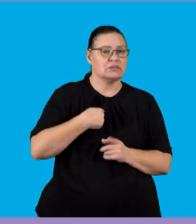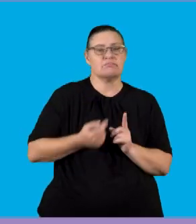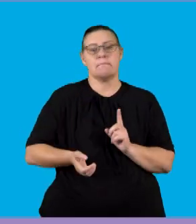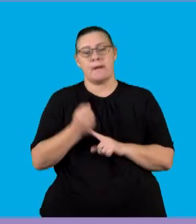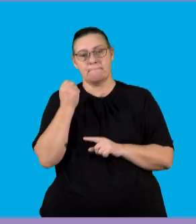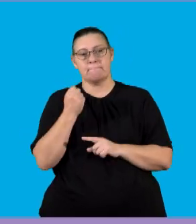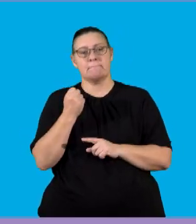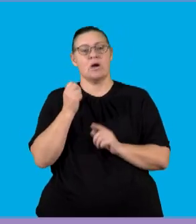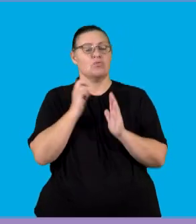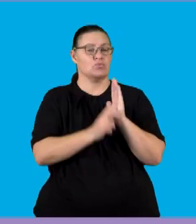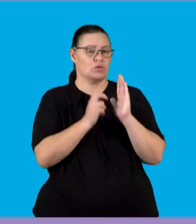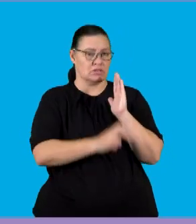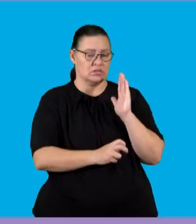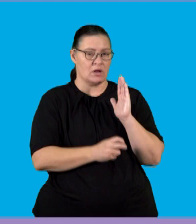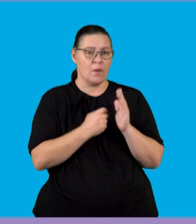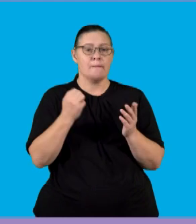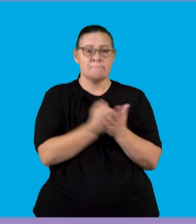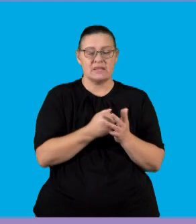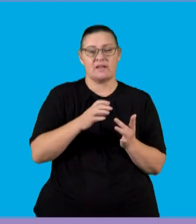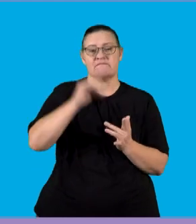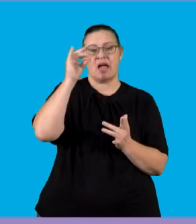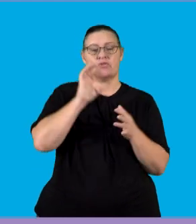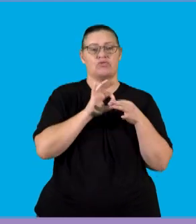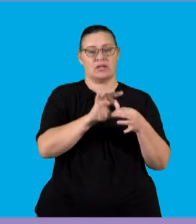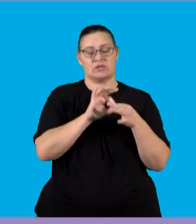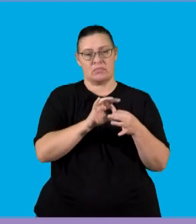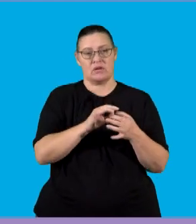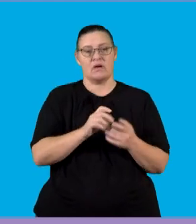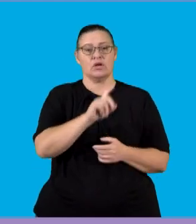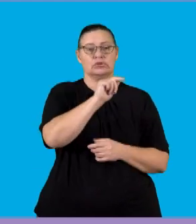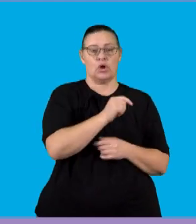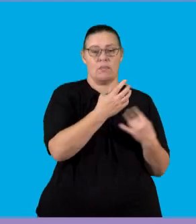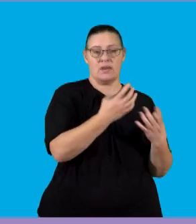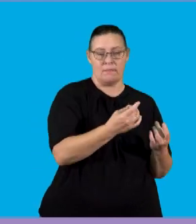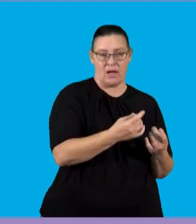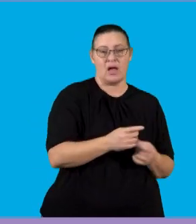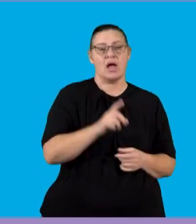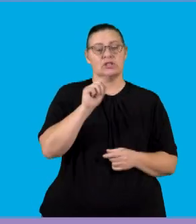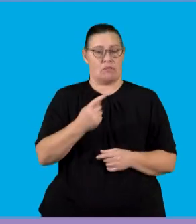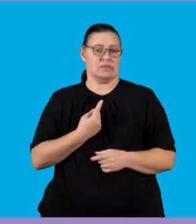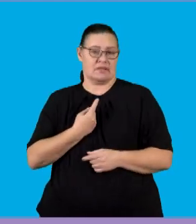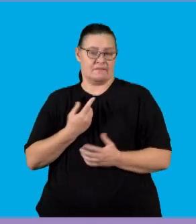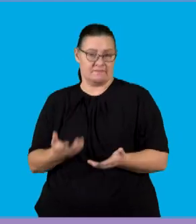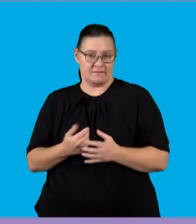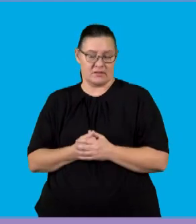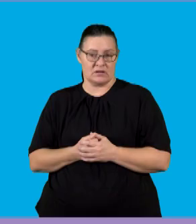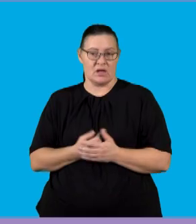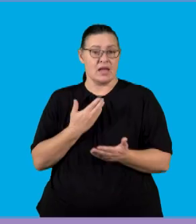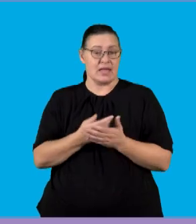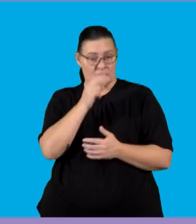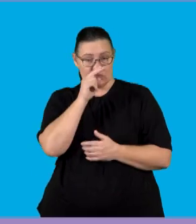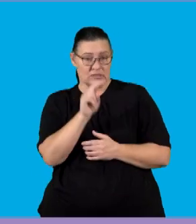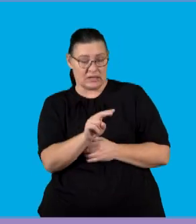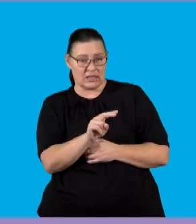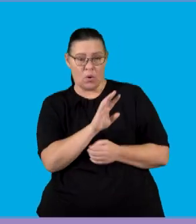to find a rule, we need to find a relationship between the term number and the term itself. Now, can